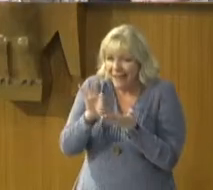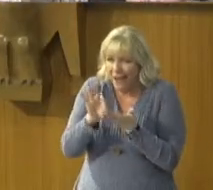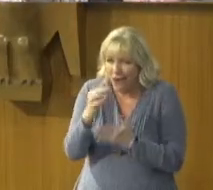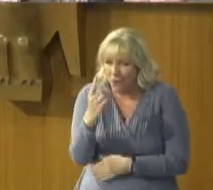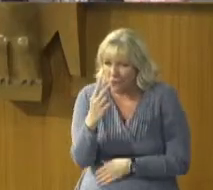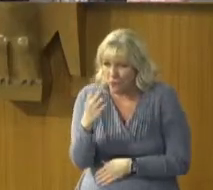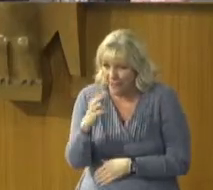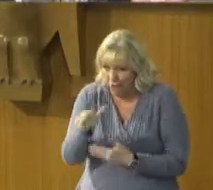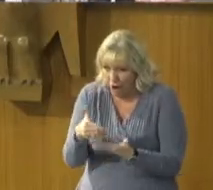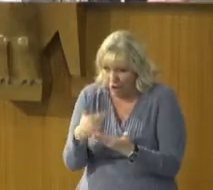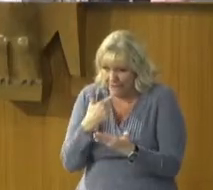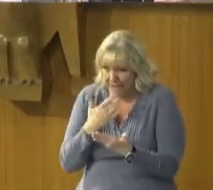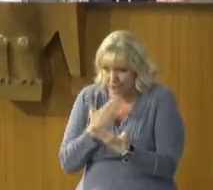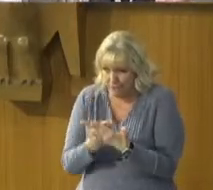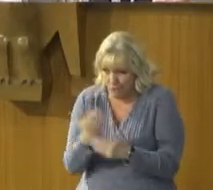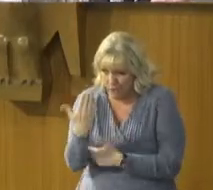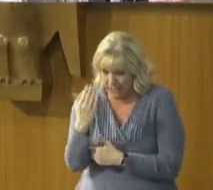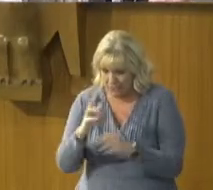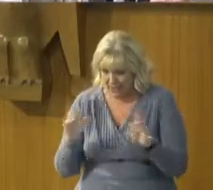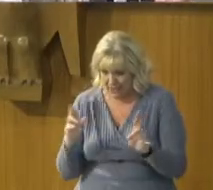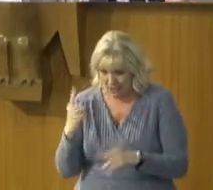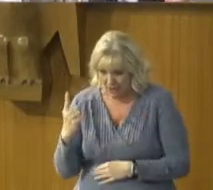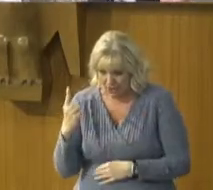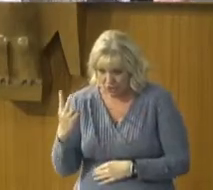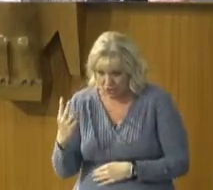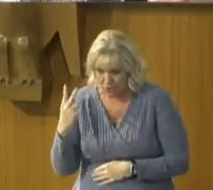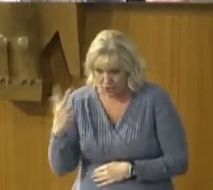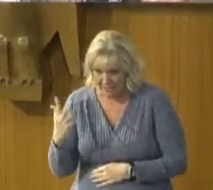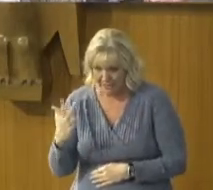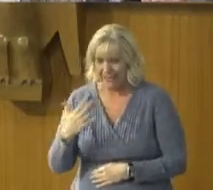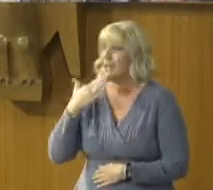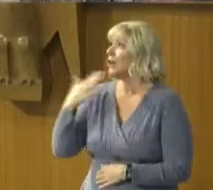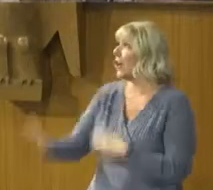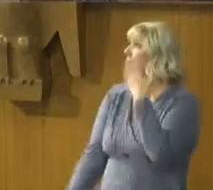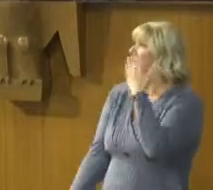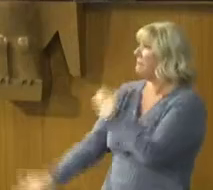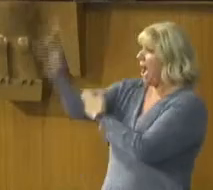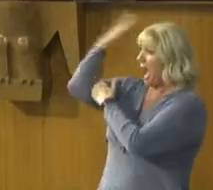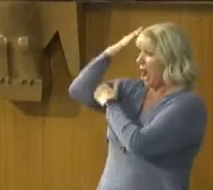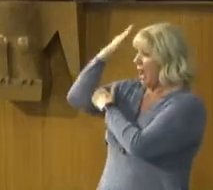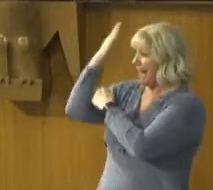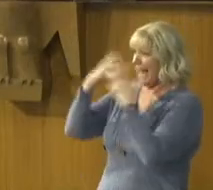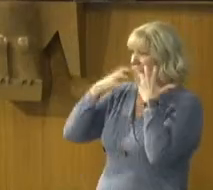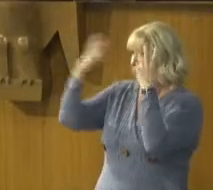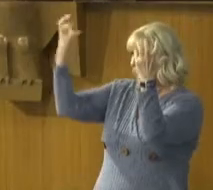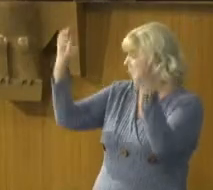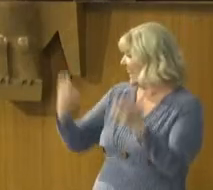all going to say good morning. Ready? One, two, three.